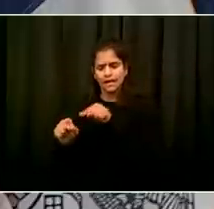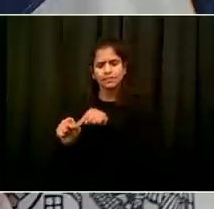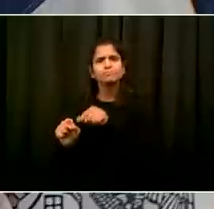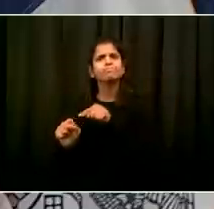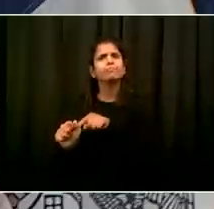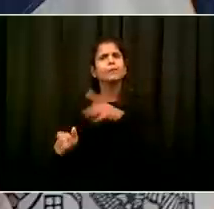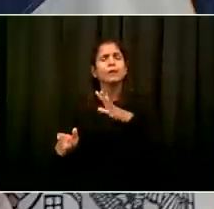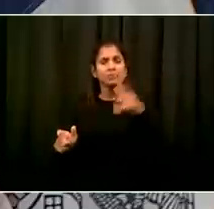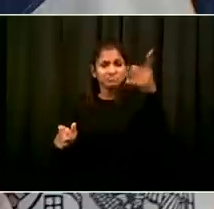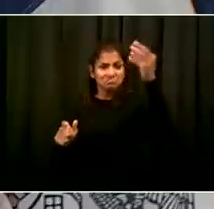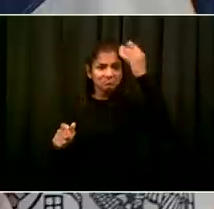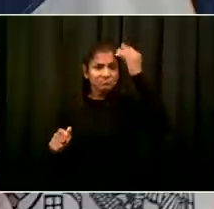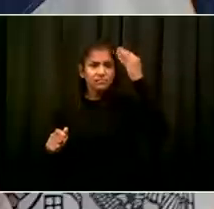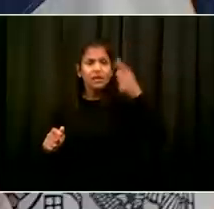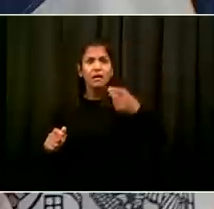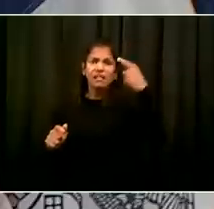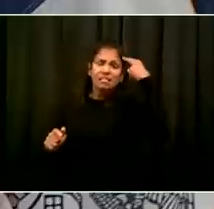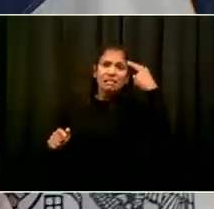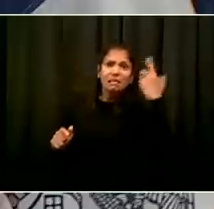group?